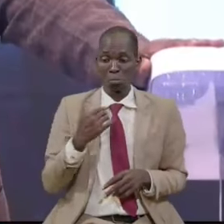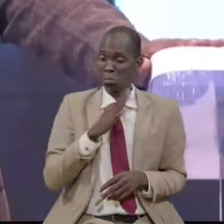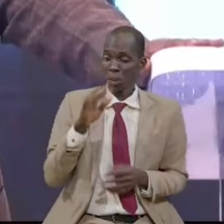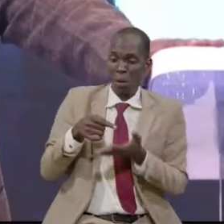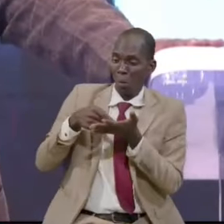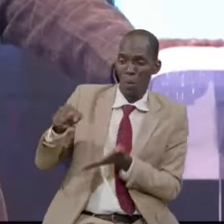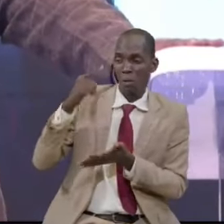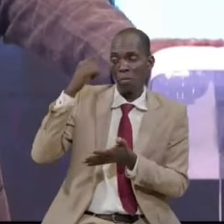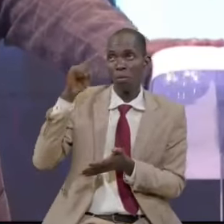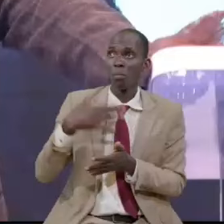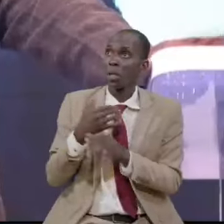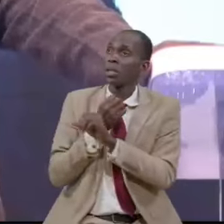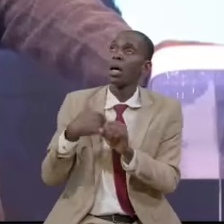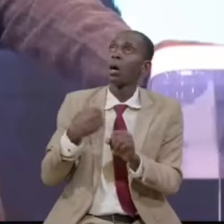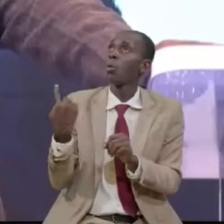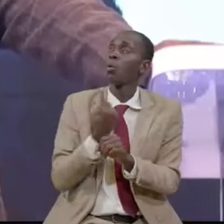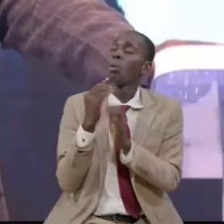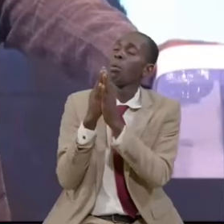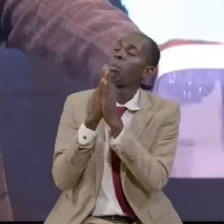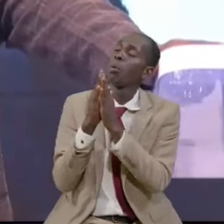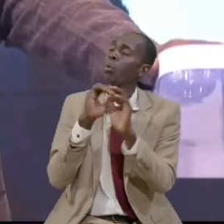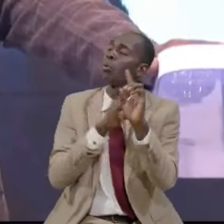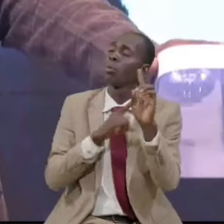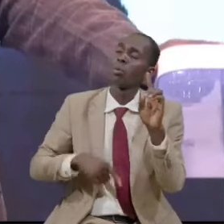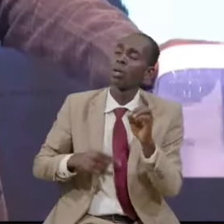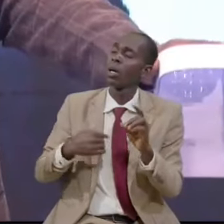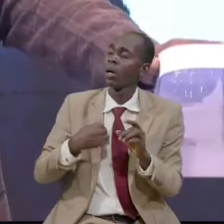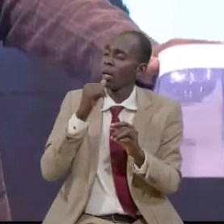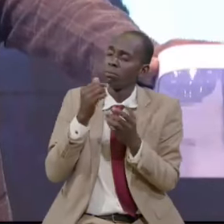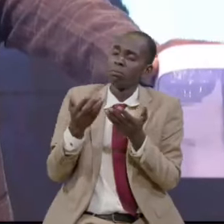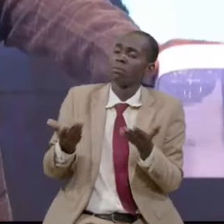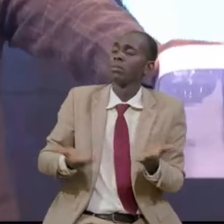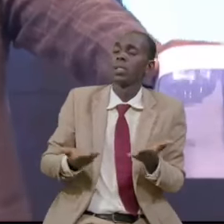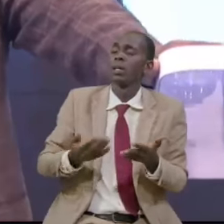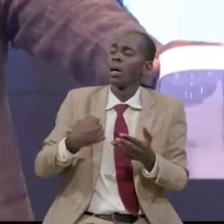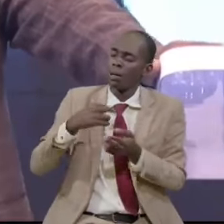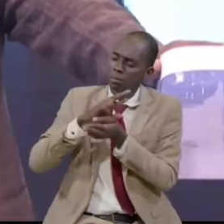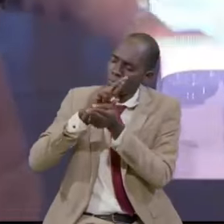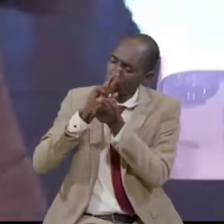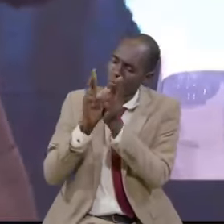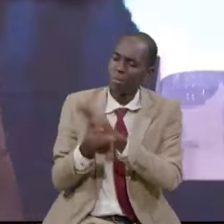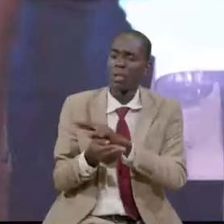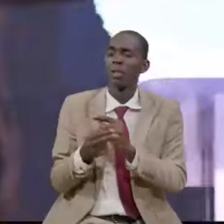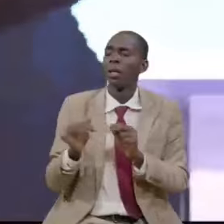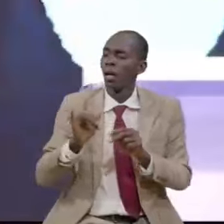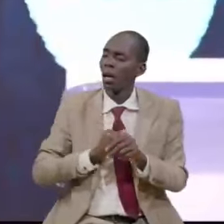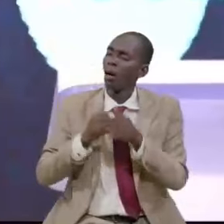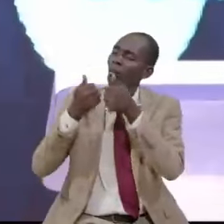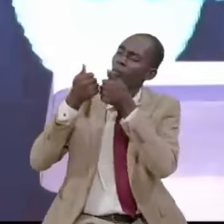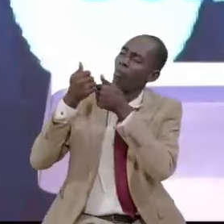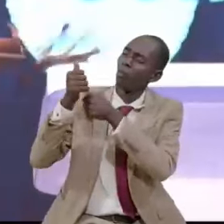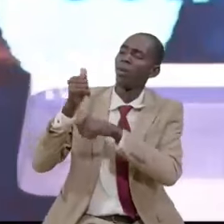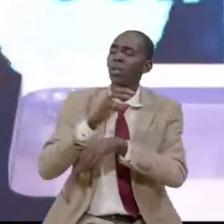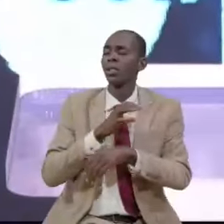oh Lord, here I am. I repent. I follow Christ. No turning